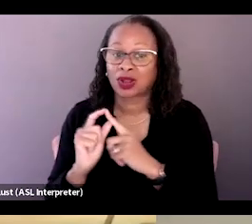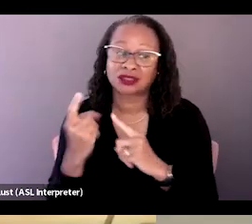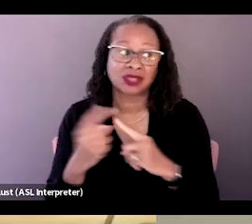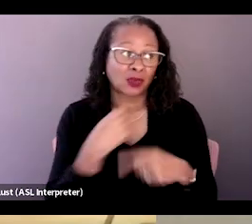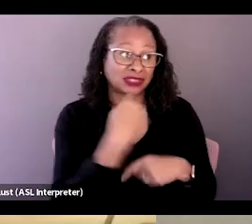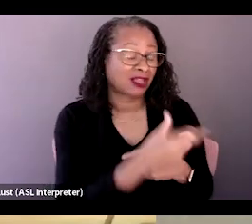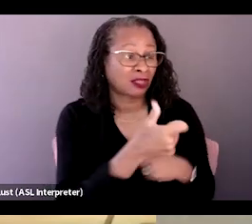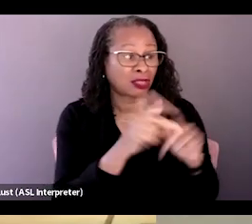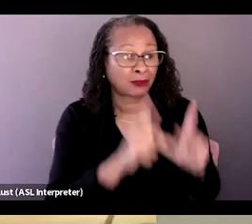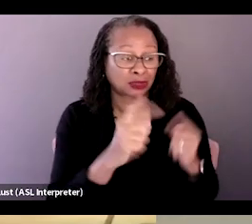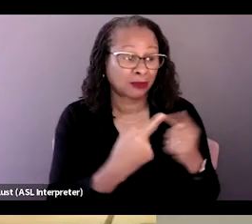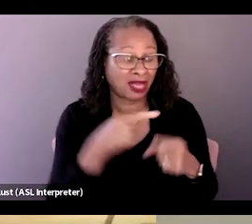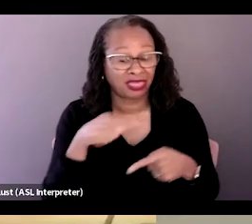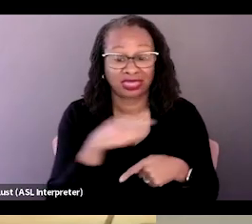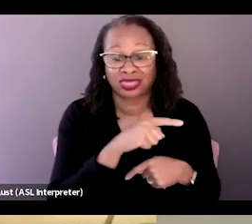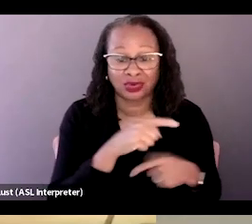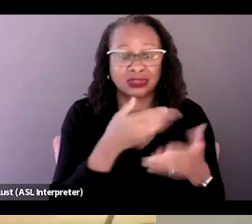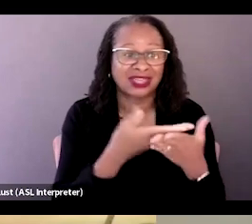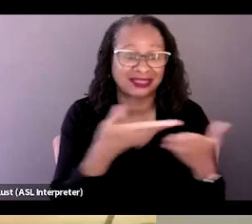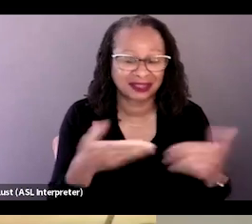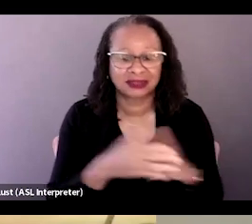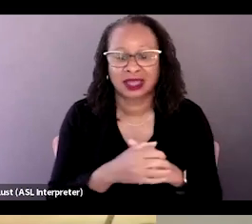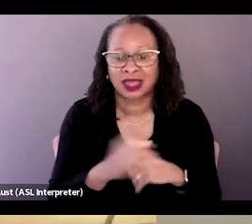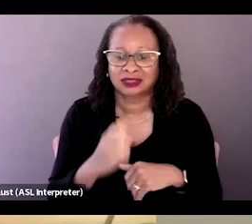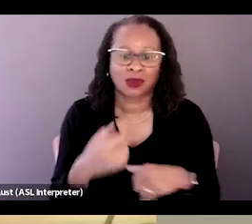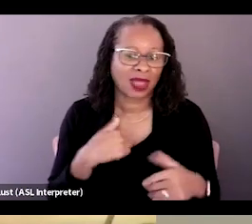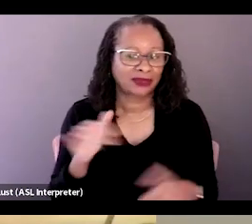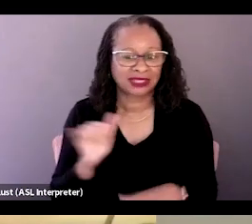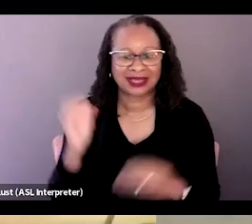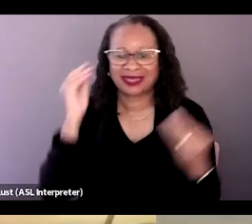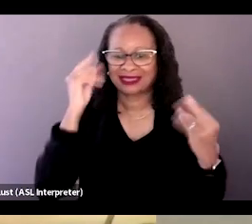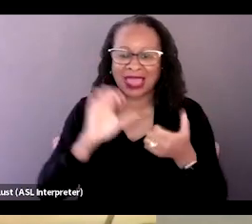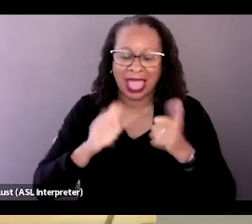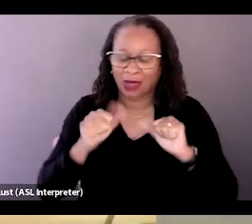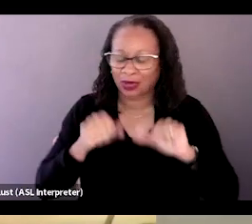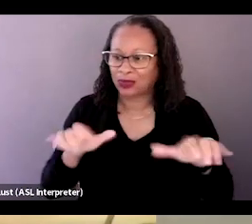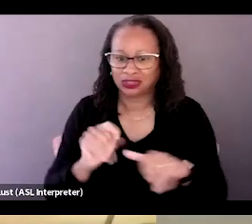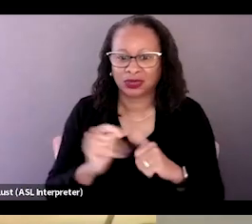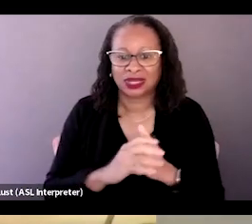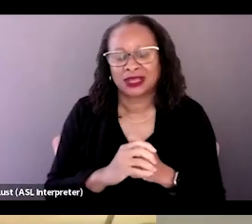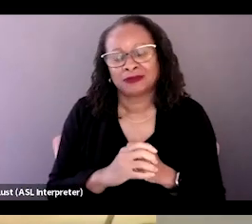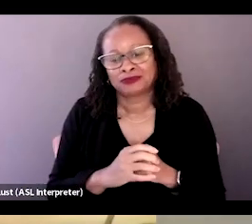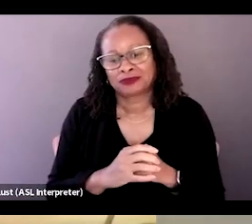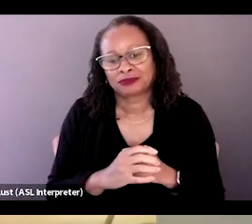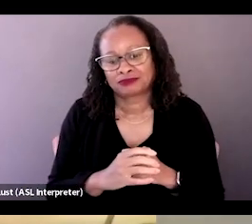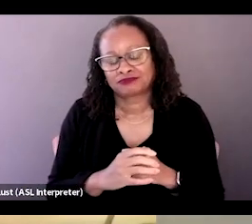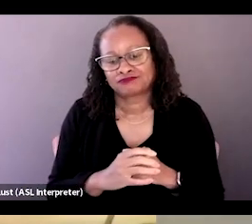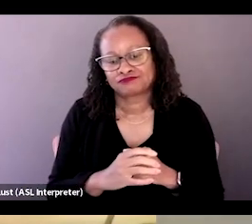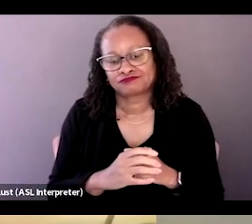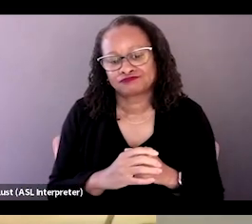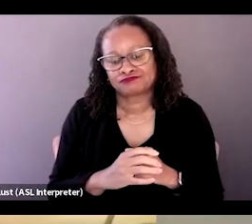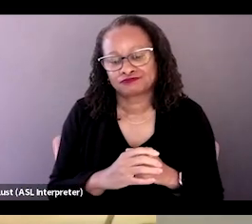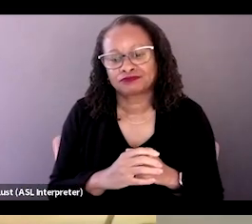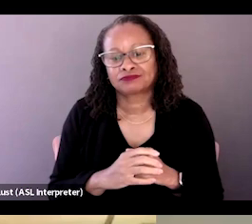about those things. So I was like thinking, how can we do this? How can we do this? And it was